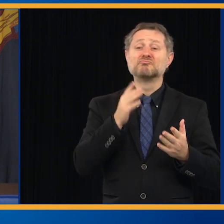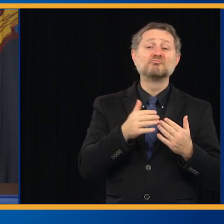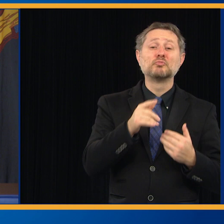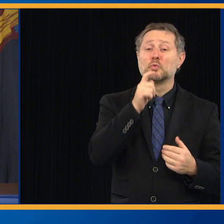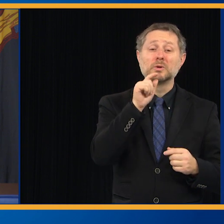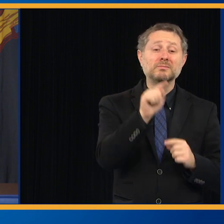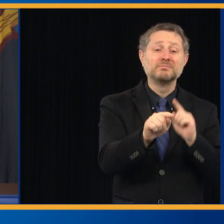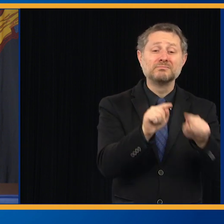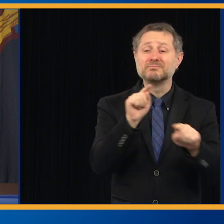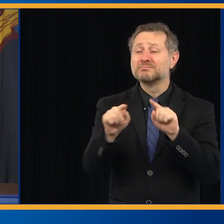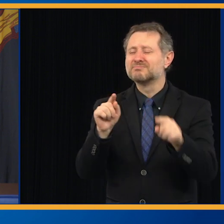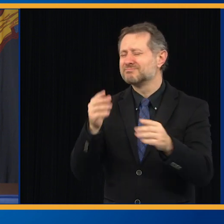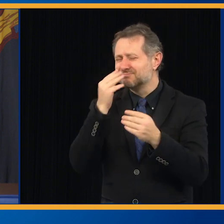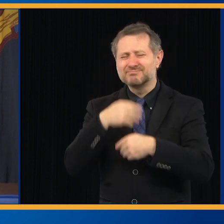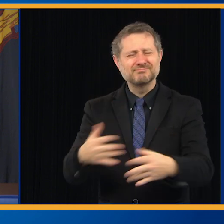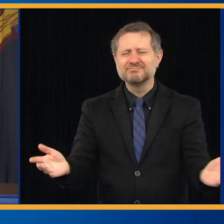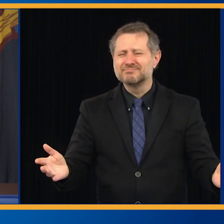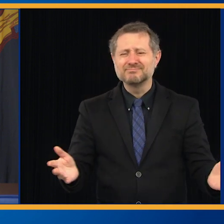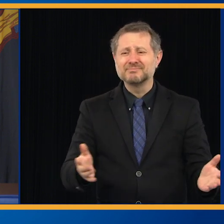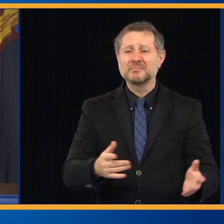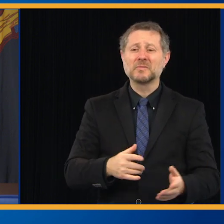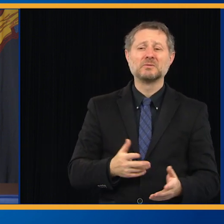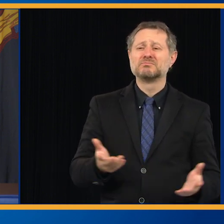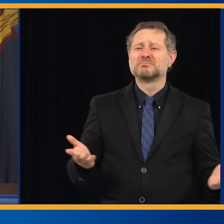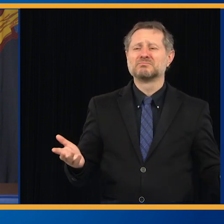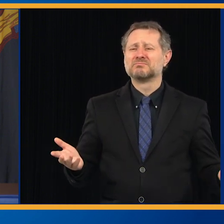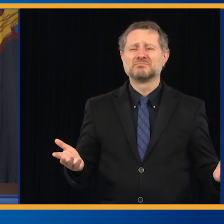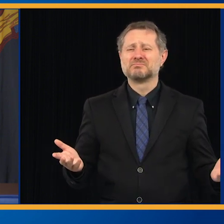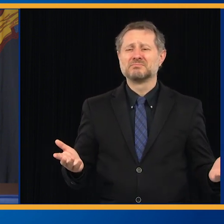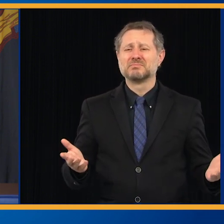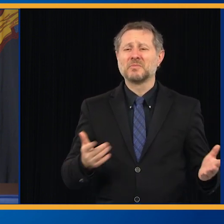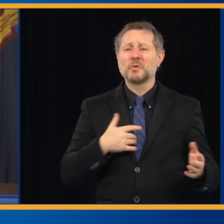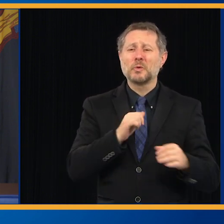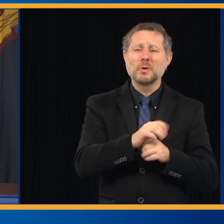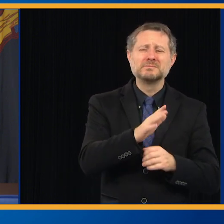can be the governor of the state, a